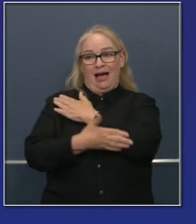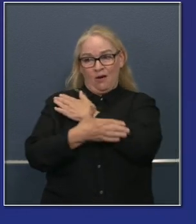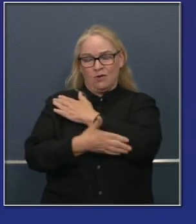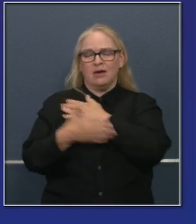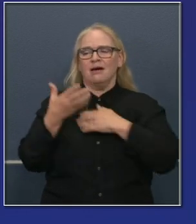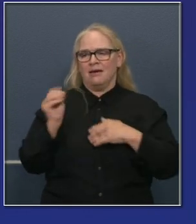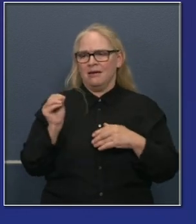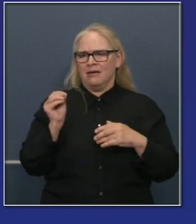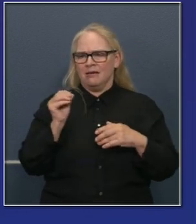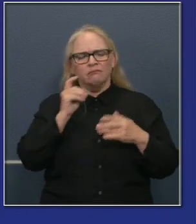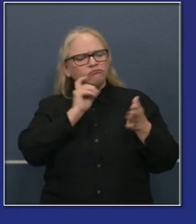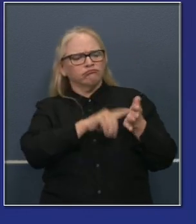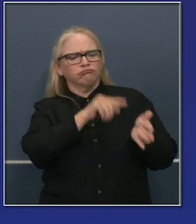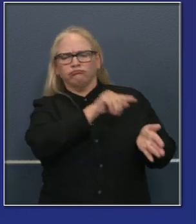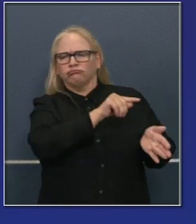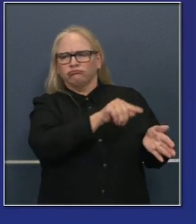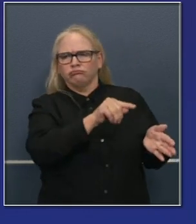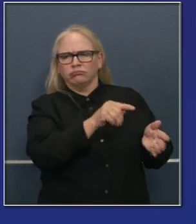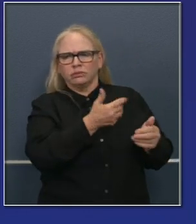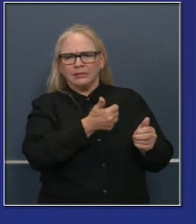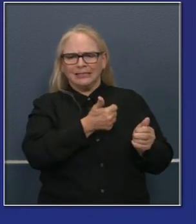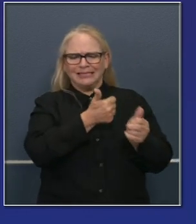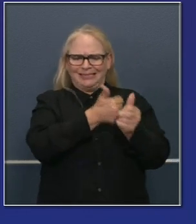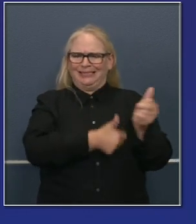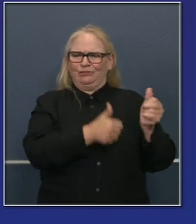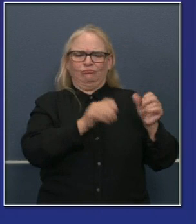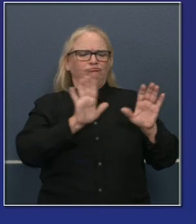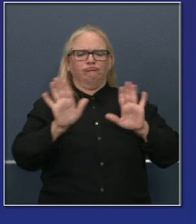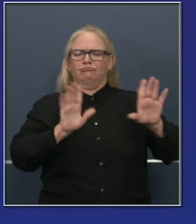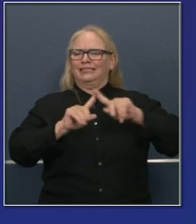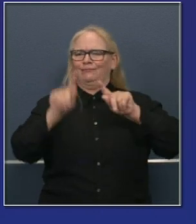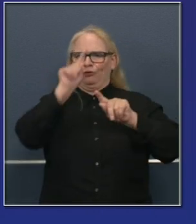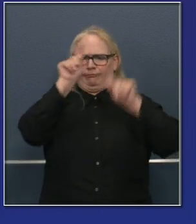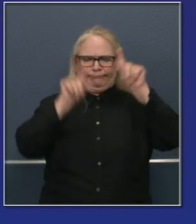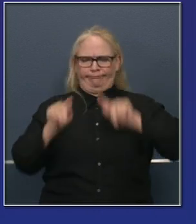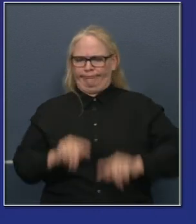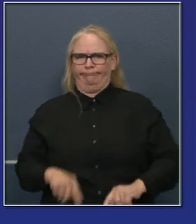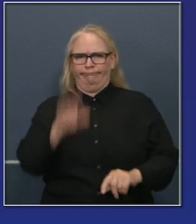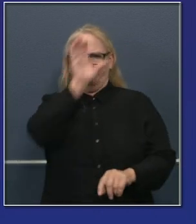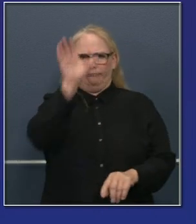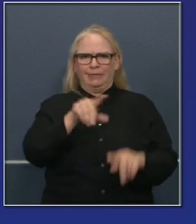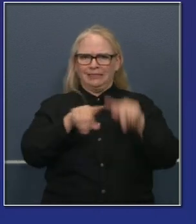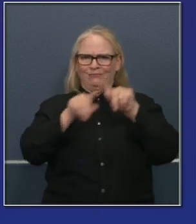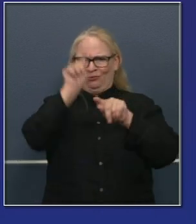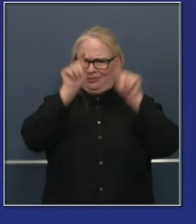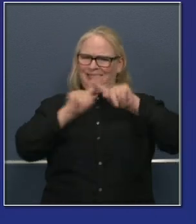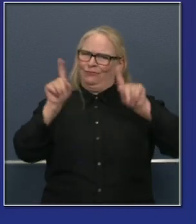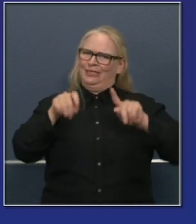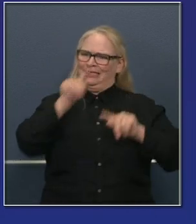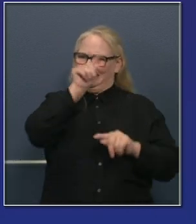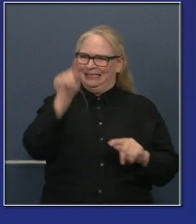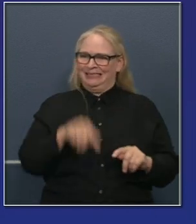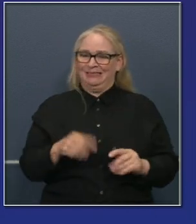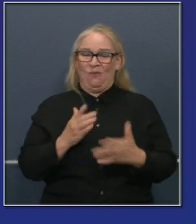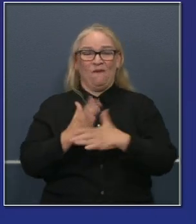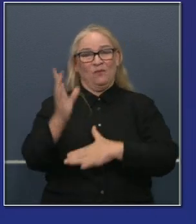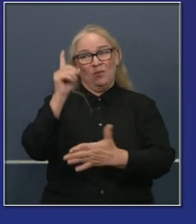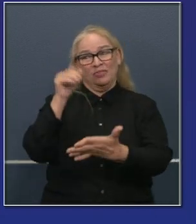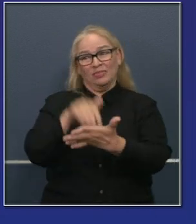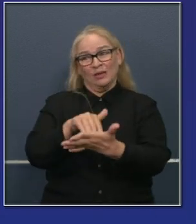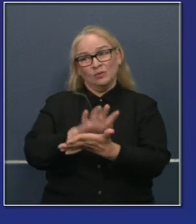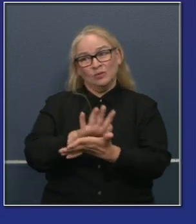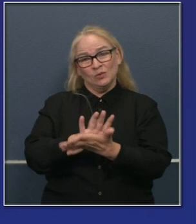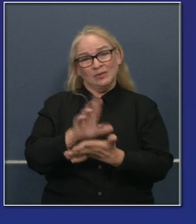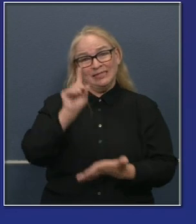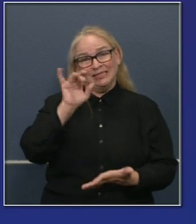the nuances and the gray areas that are part of a system as large as ours, over 1,000 school districts here in the state of California, in addition